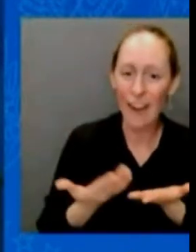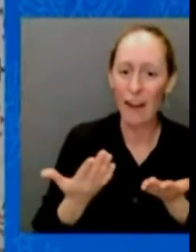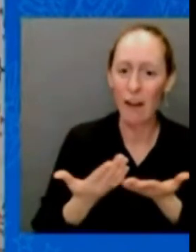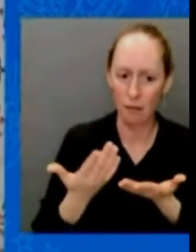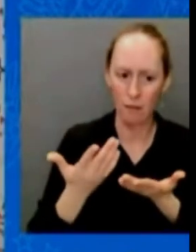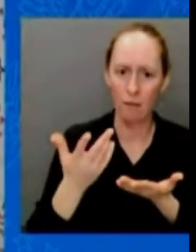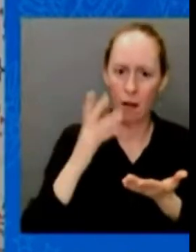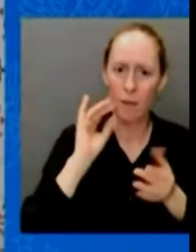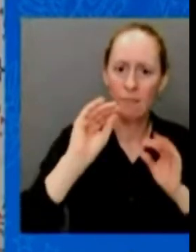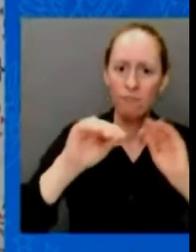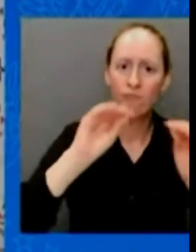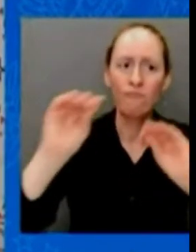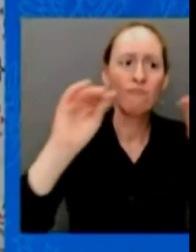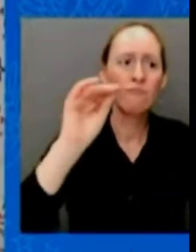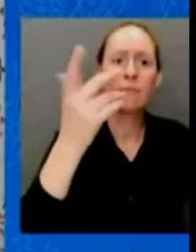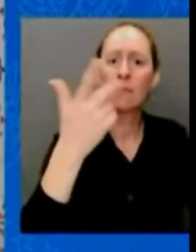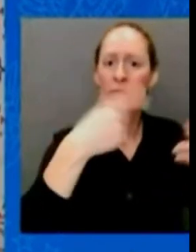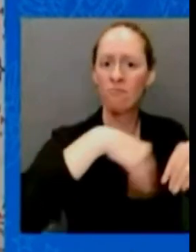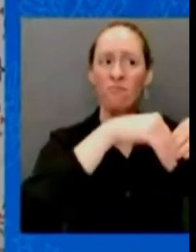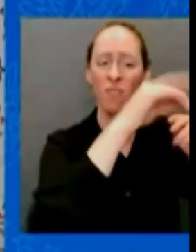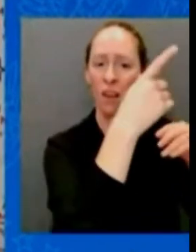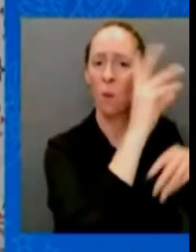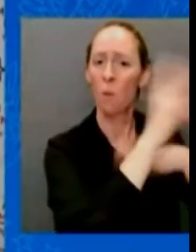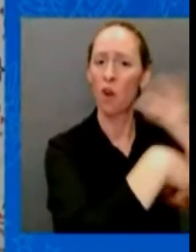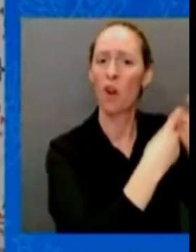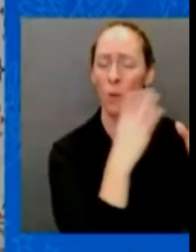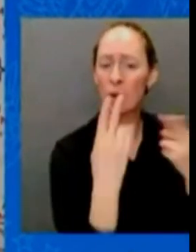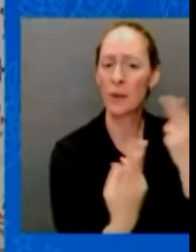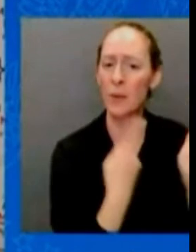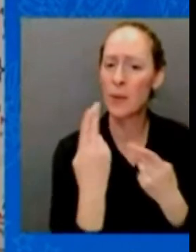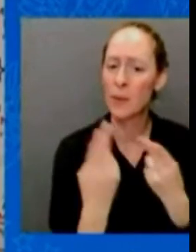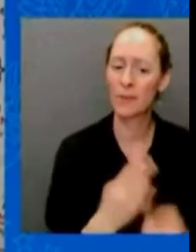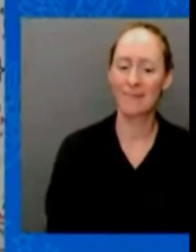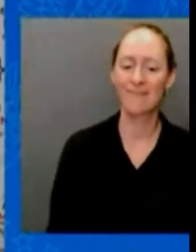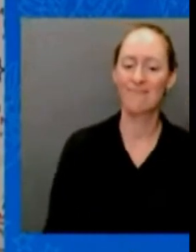for making this moment possible.